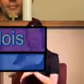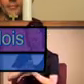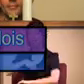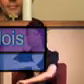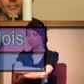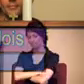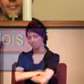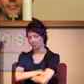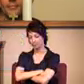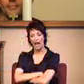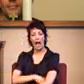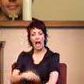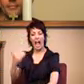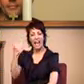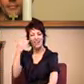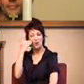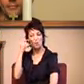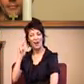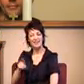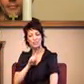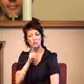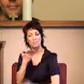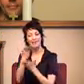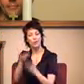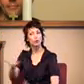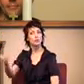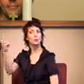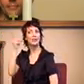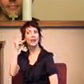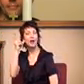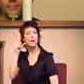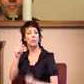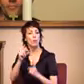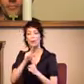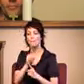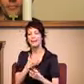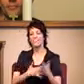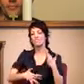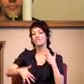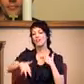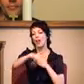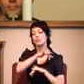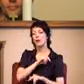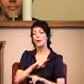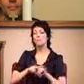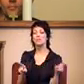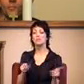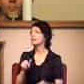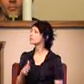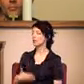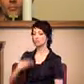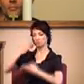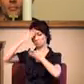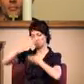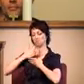I knew I needed to be here to hear the word, to be in fellowship. But I'm like, I'm not letting you